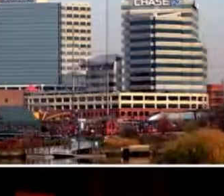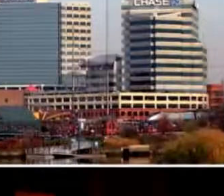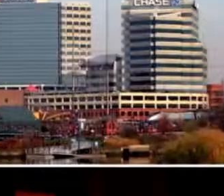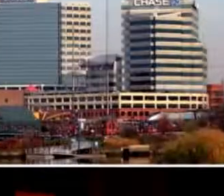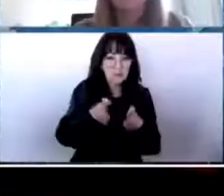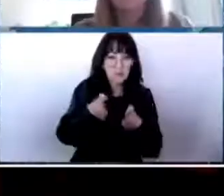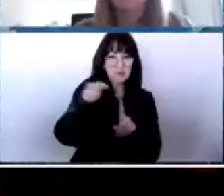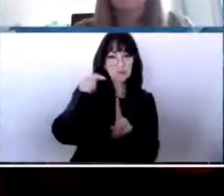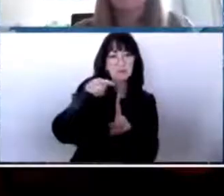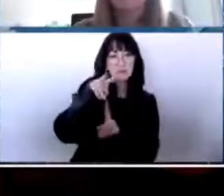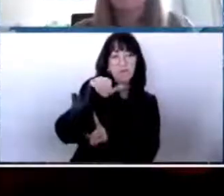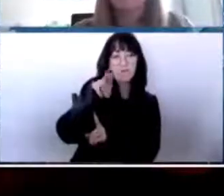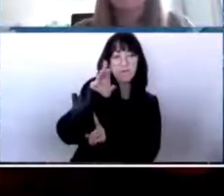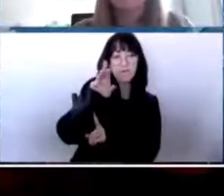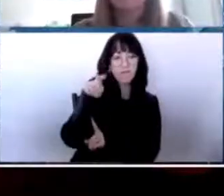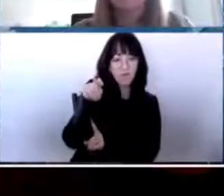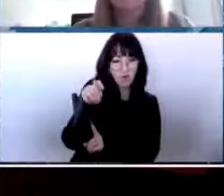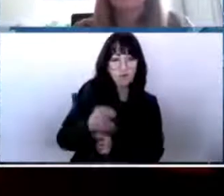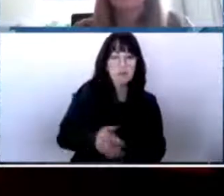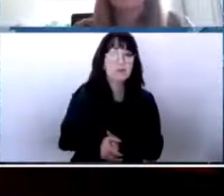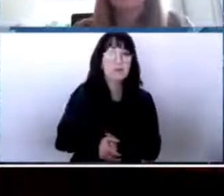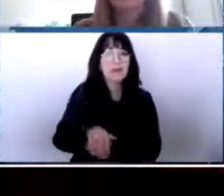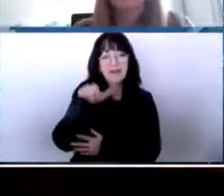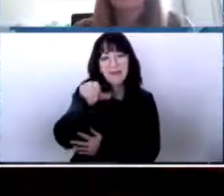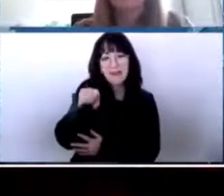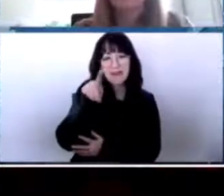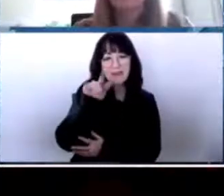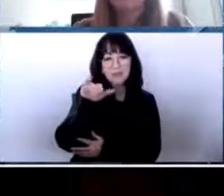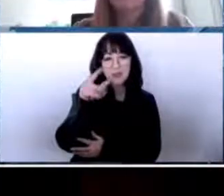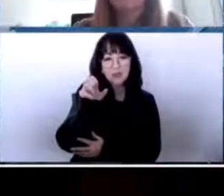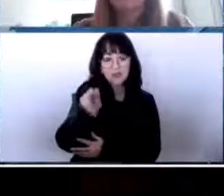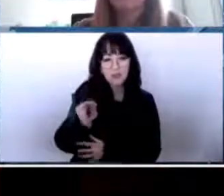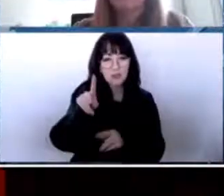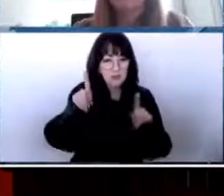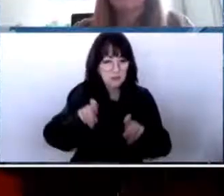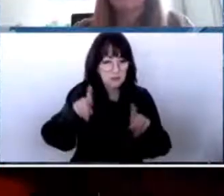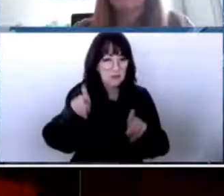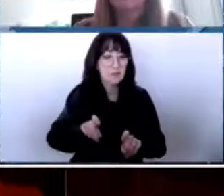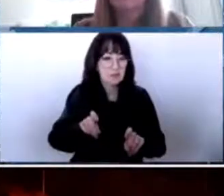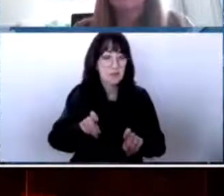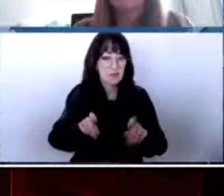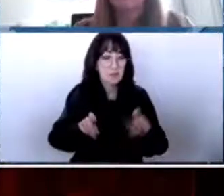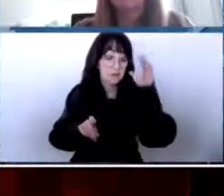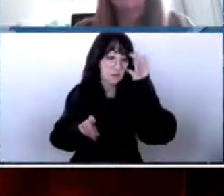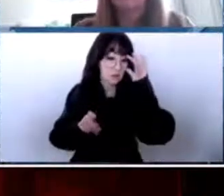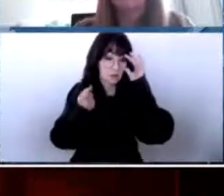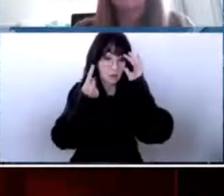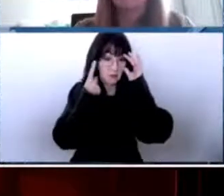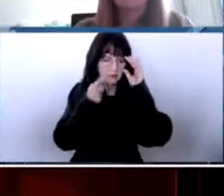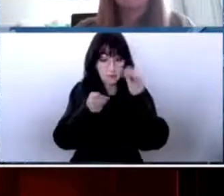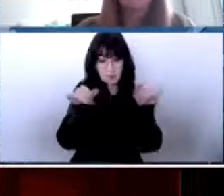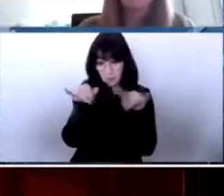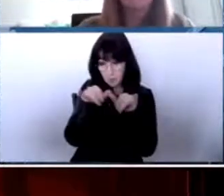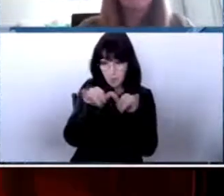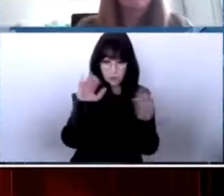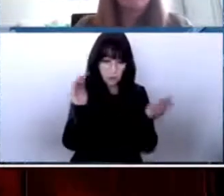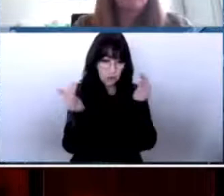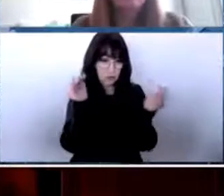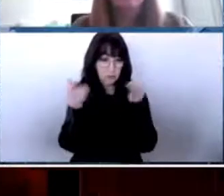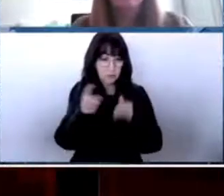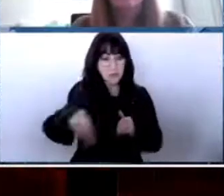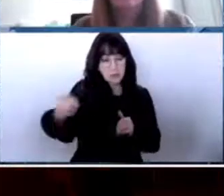think about and do the math around the percentage of the population that it's vaccinated, you're talking